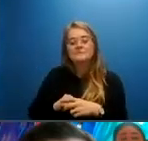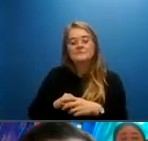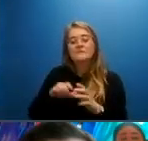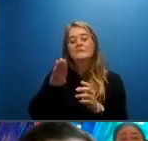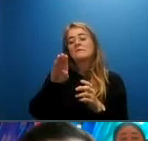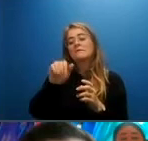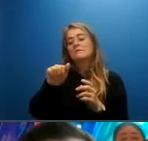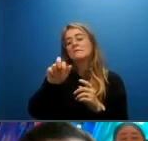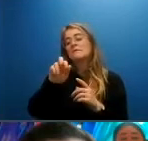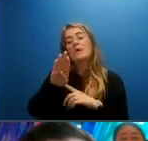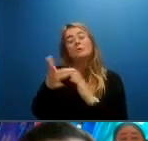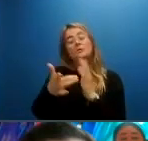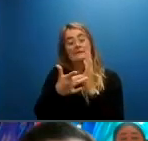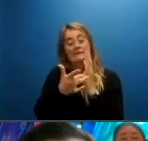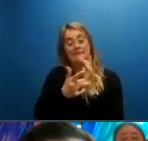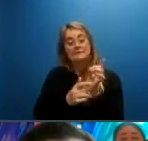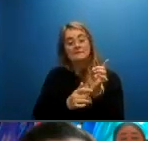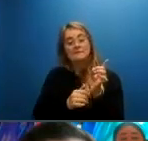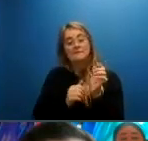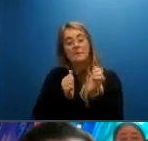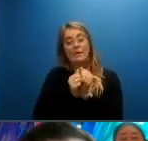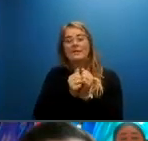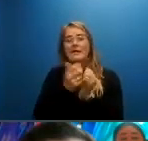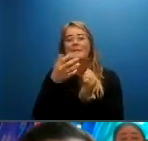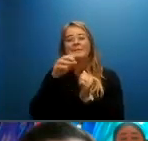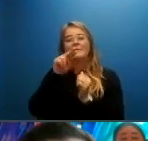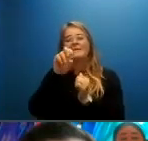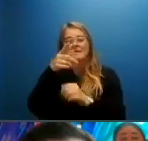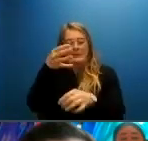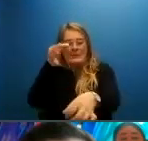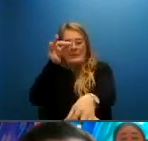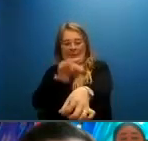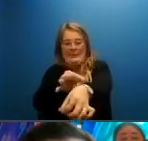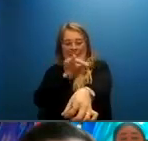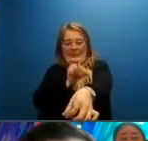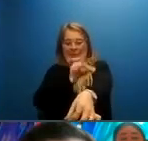doing with that needling technique,